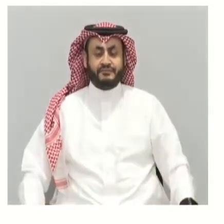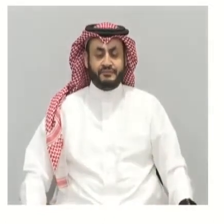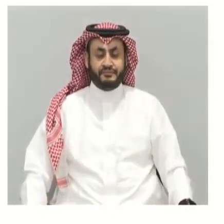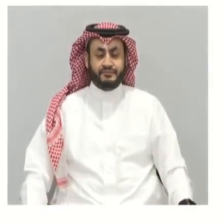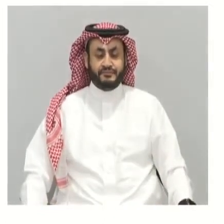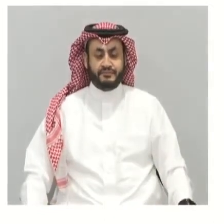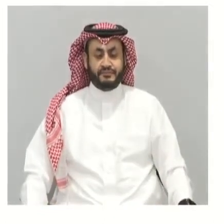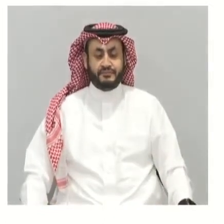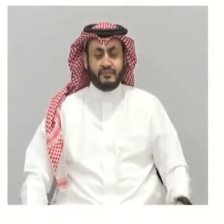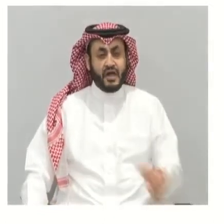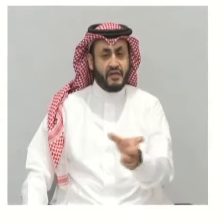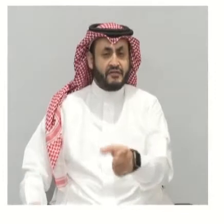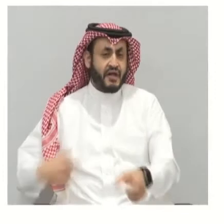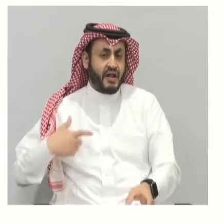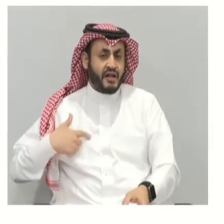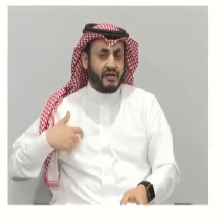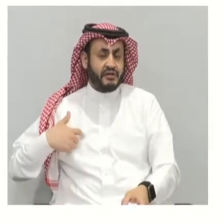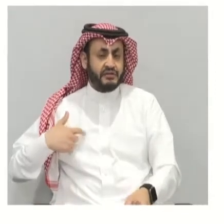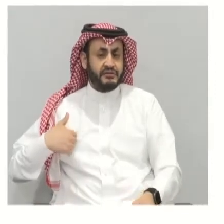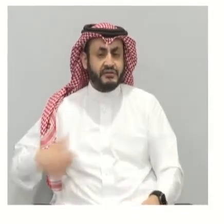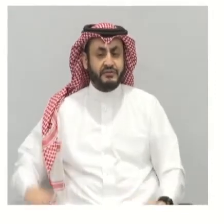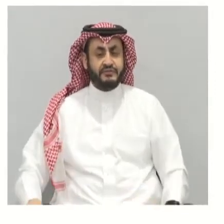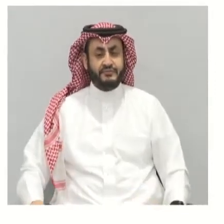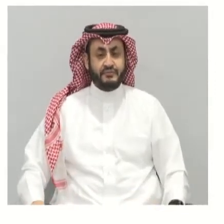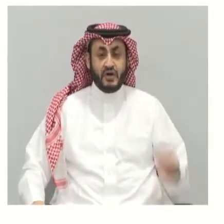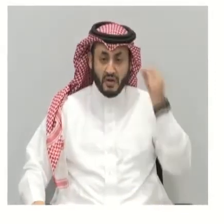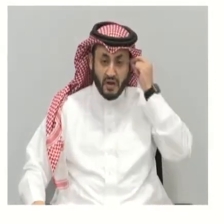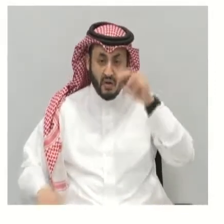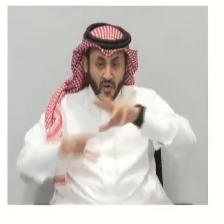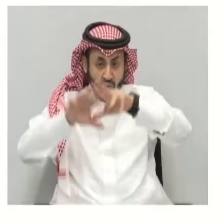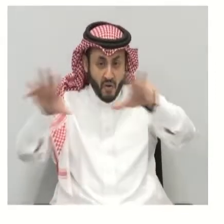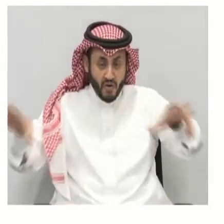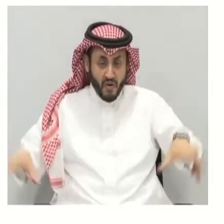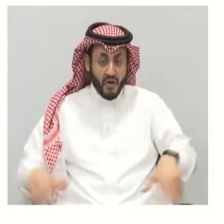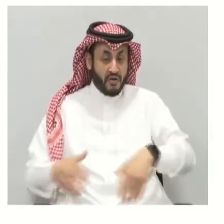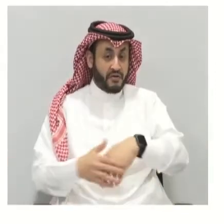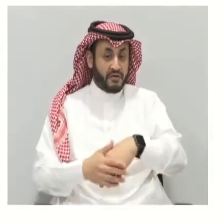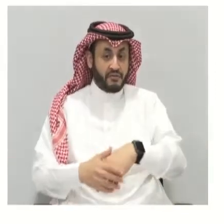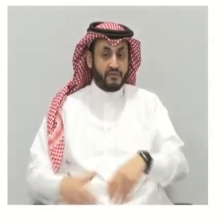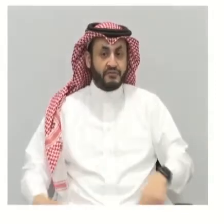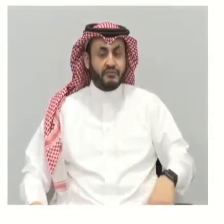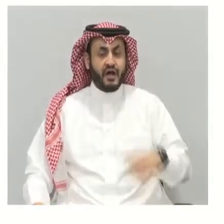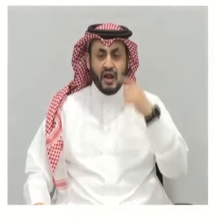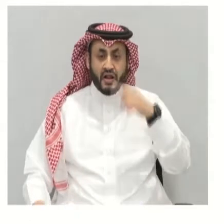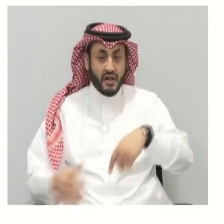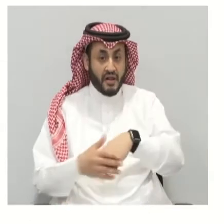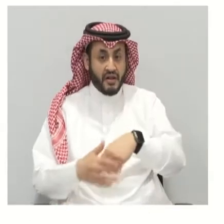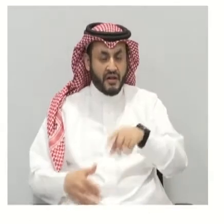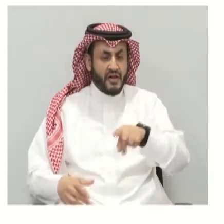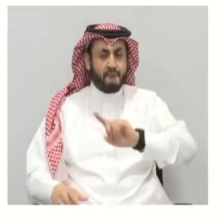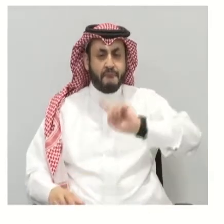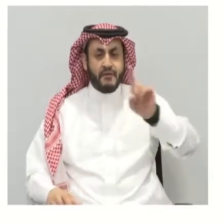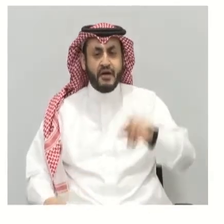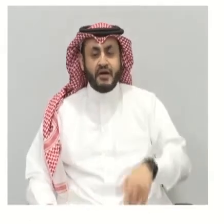Cho Yun-sung, and So Jim-hon. Their sport is something you don't normally find in the West.